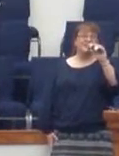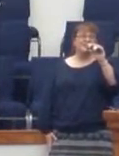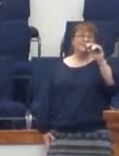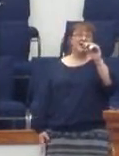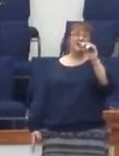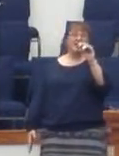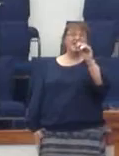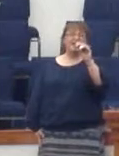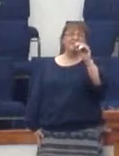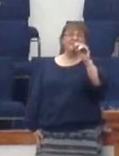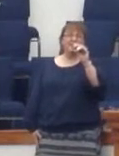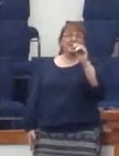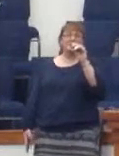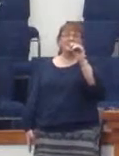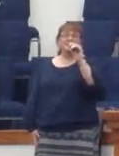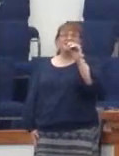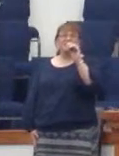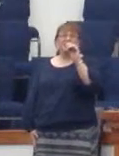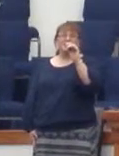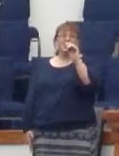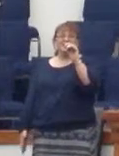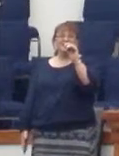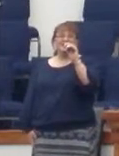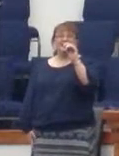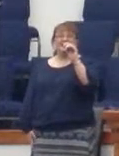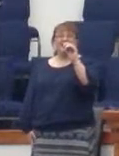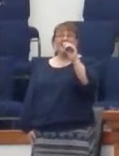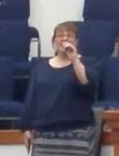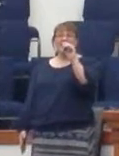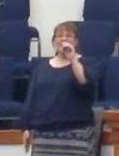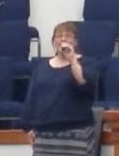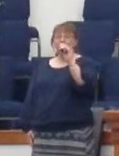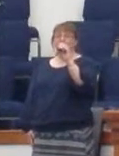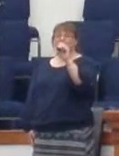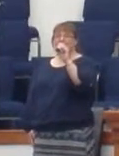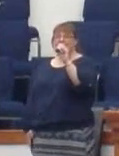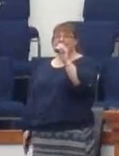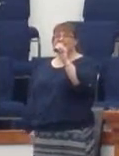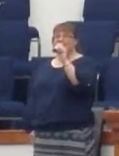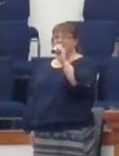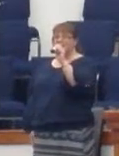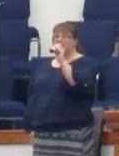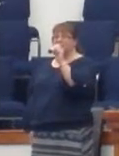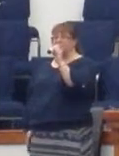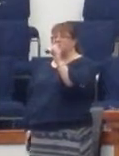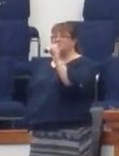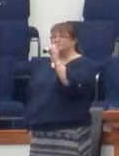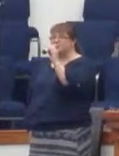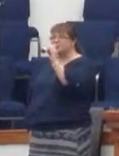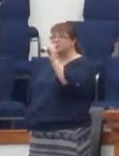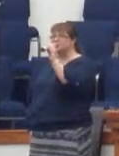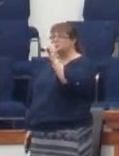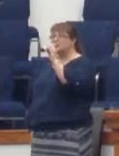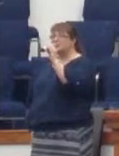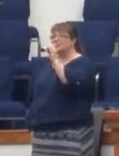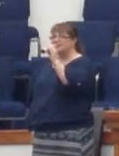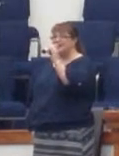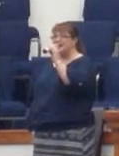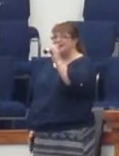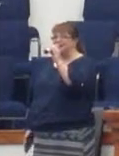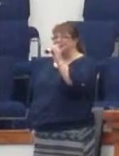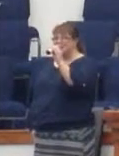Lazarus. My name is Lazarus. Could I testify? My name is Lazarus. Feels good to